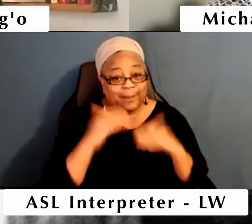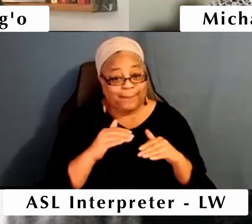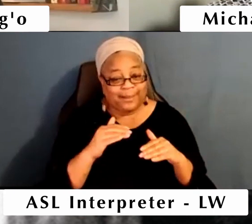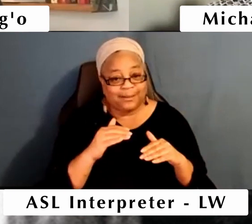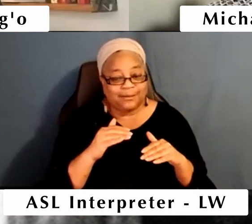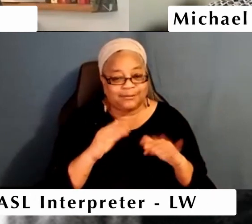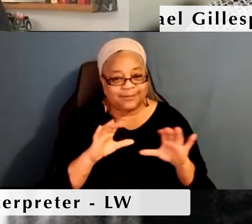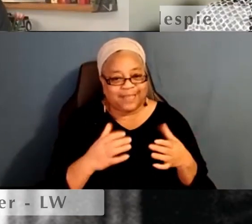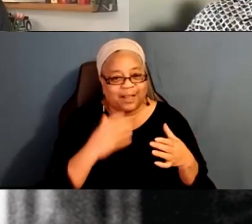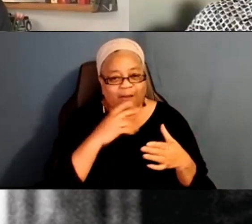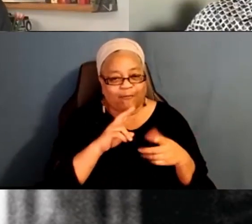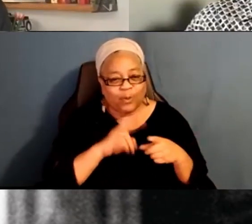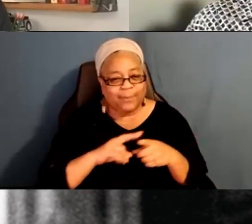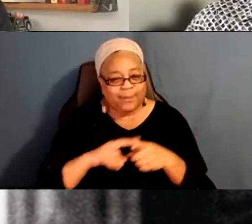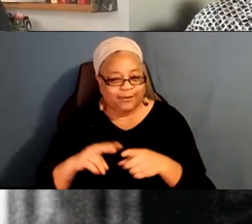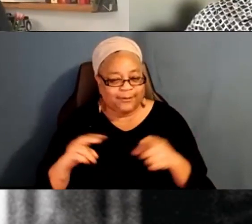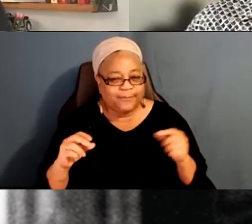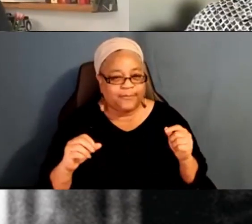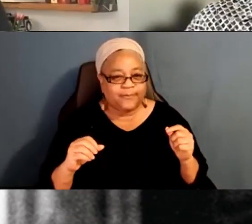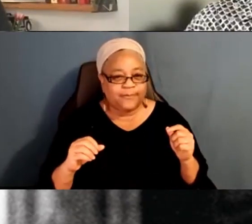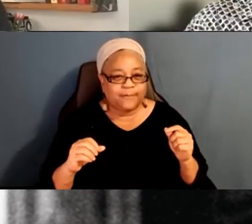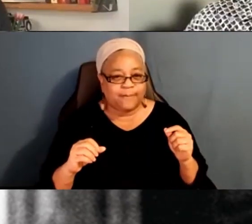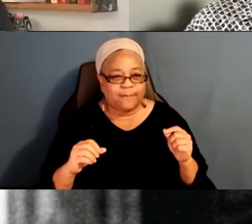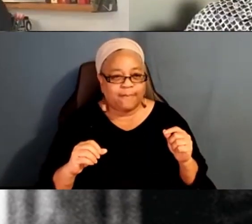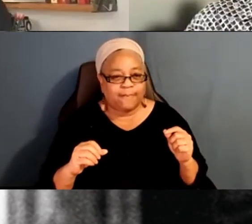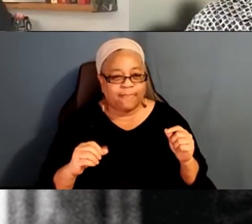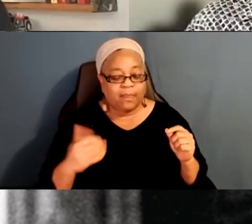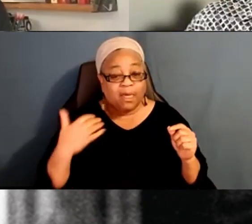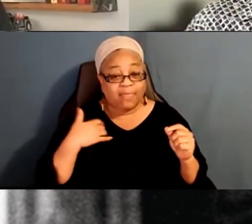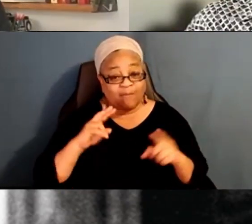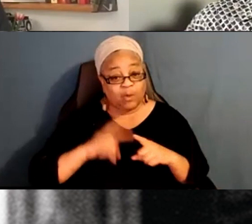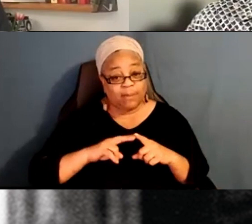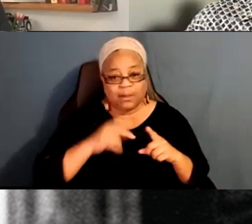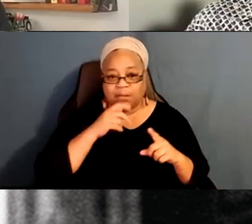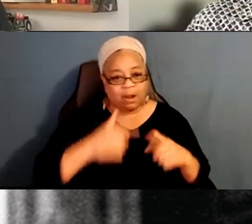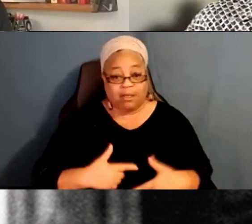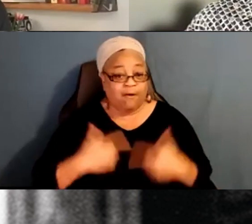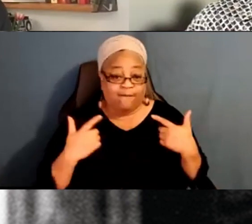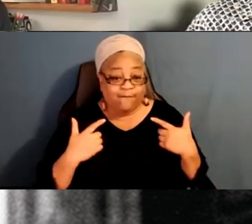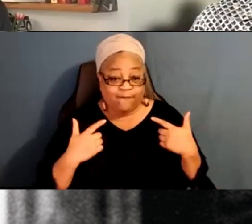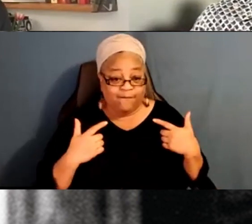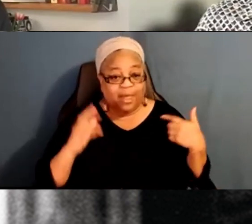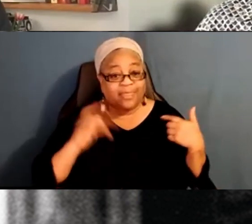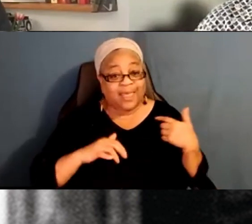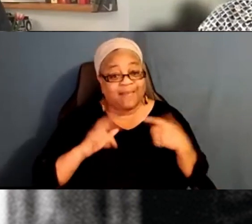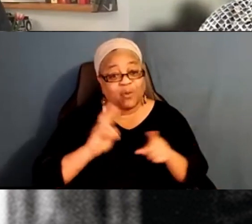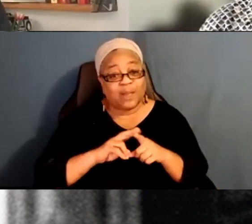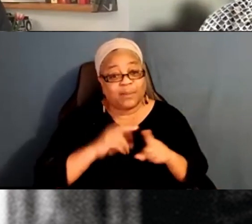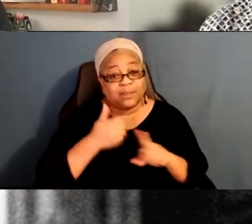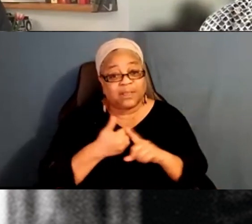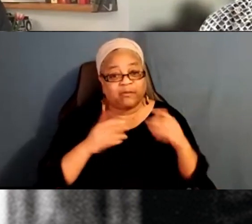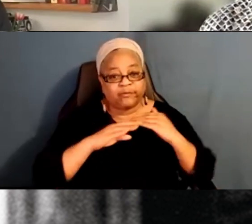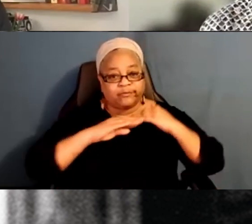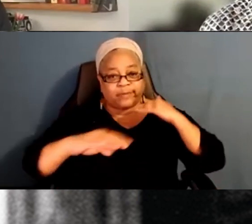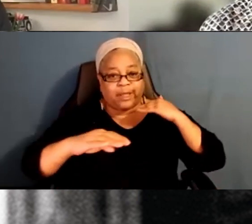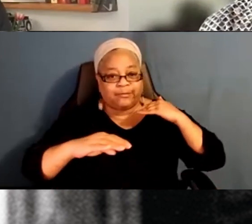of vocabulary. And that vocabulary is not alive. That vocabulary is flat